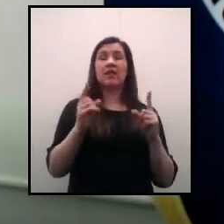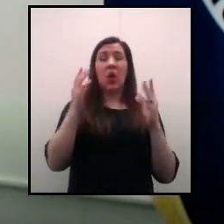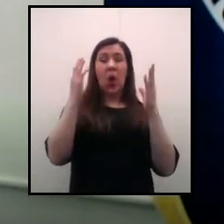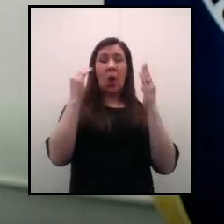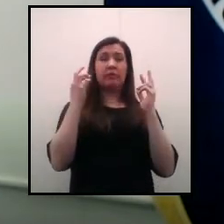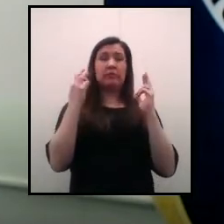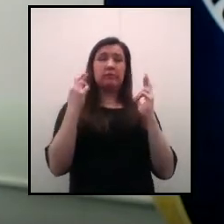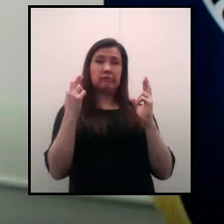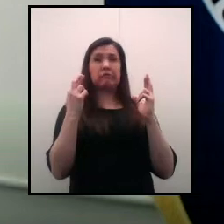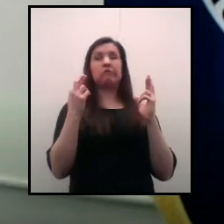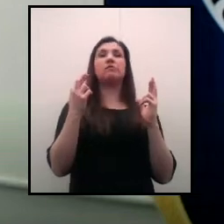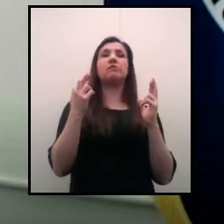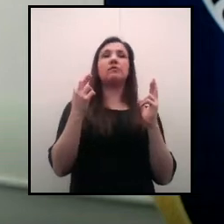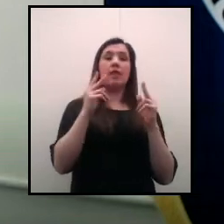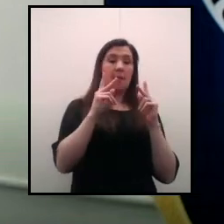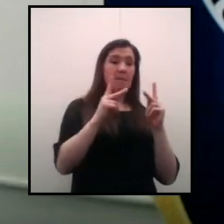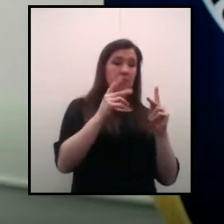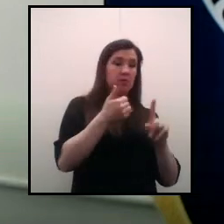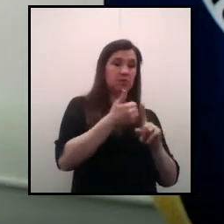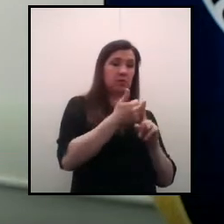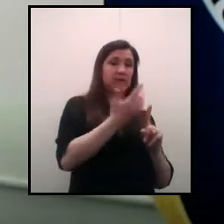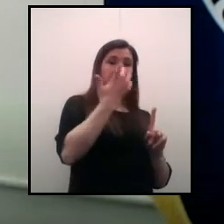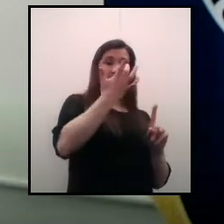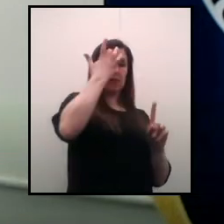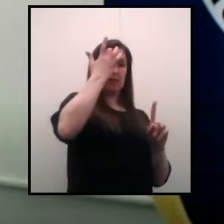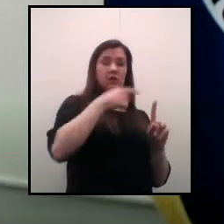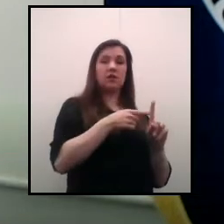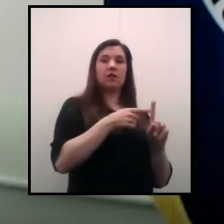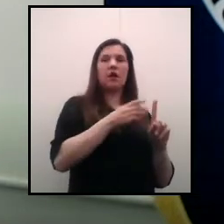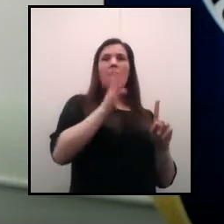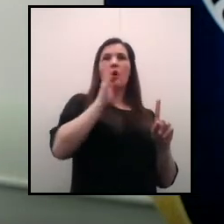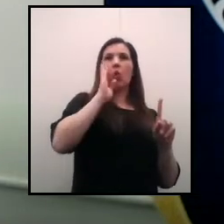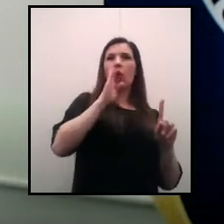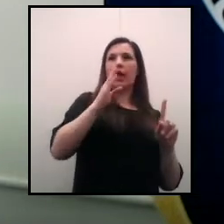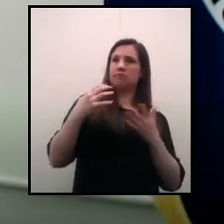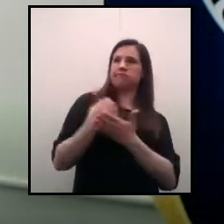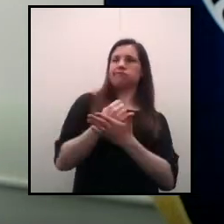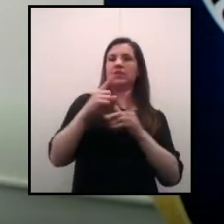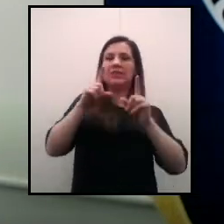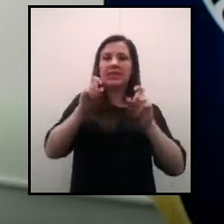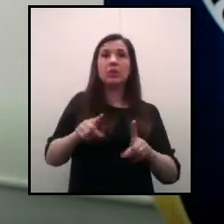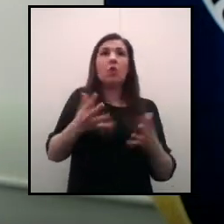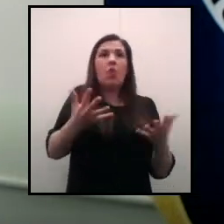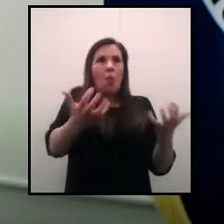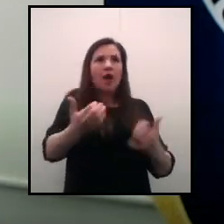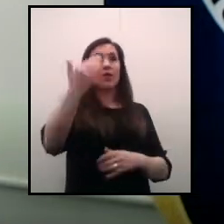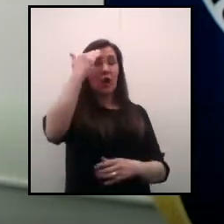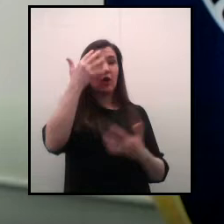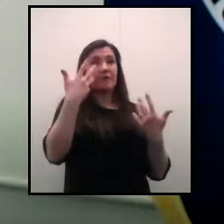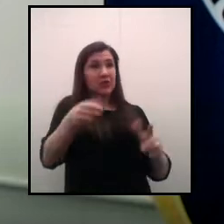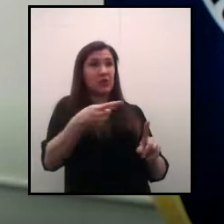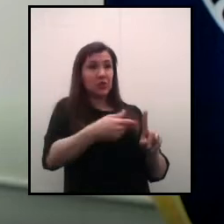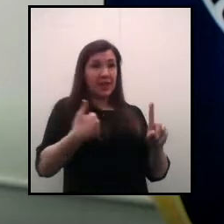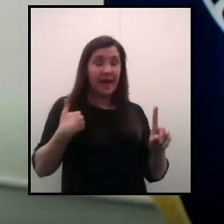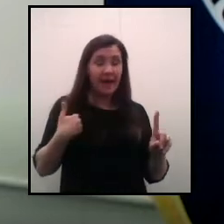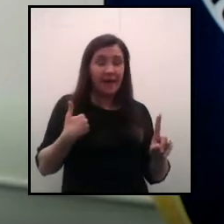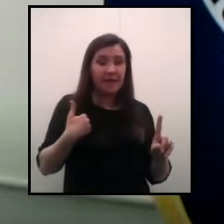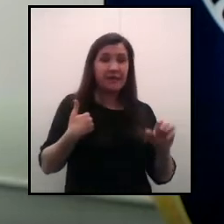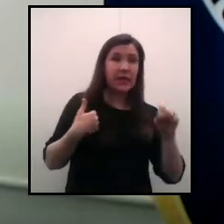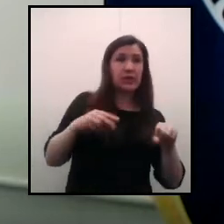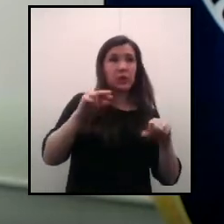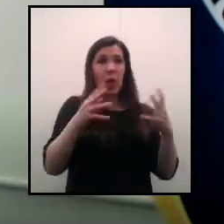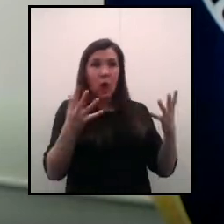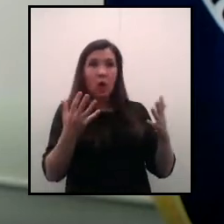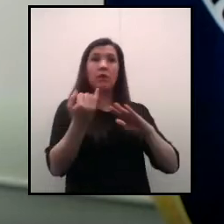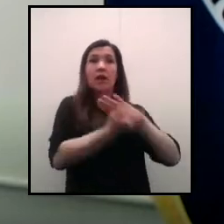hopefully, symptomatic people will seek testing, because we want to find out if you're infected, so we can